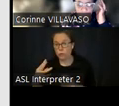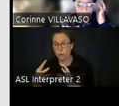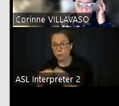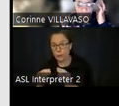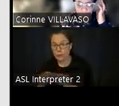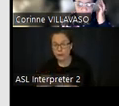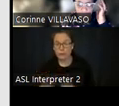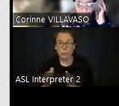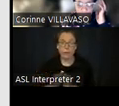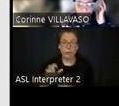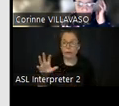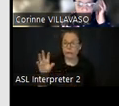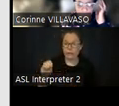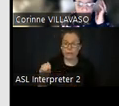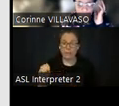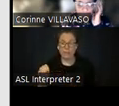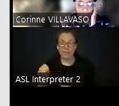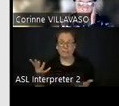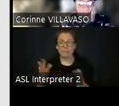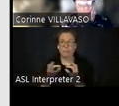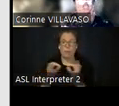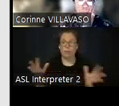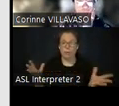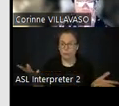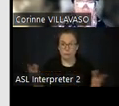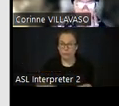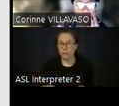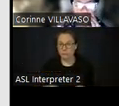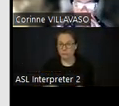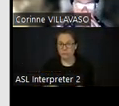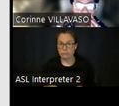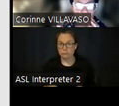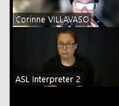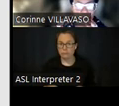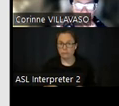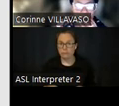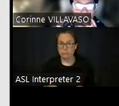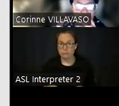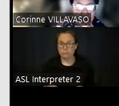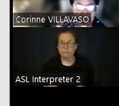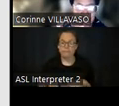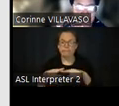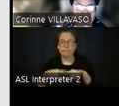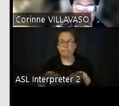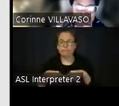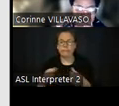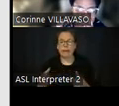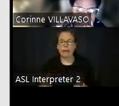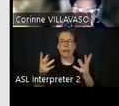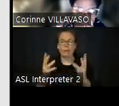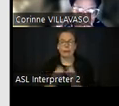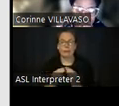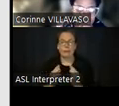right? It doesn't really mean a whole lot, but if it's, it just depends on